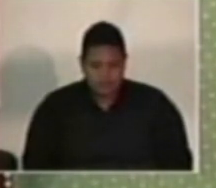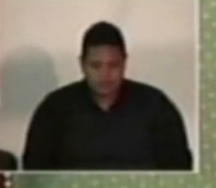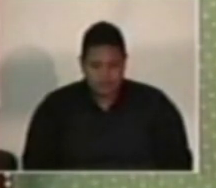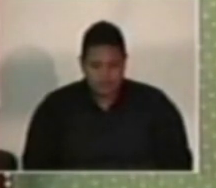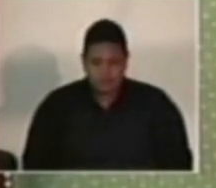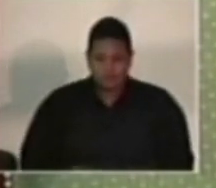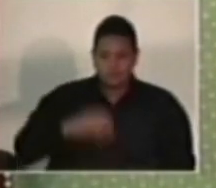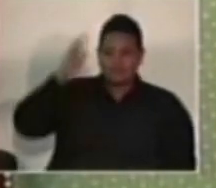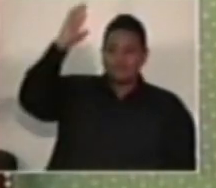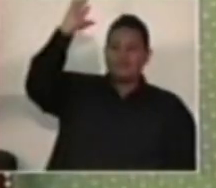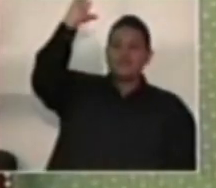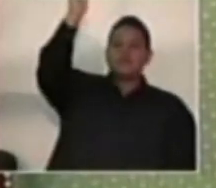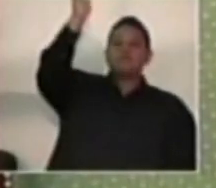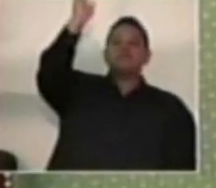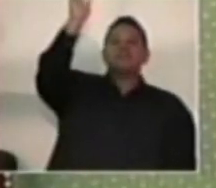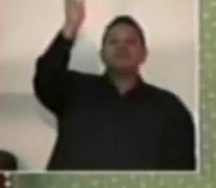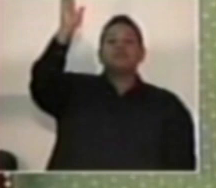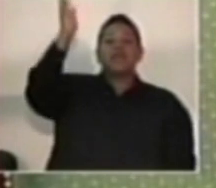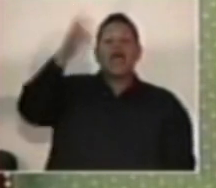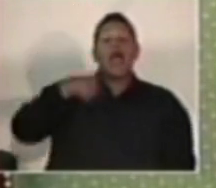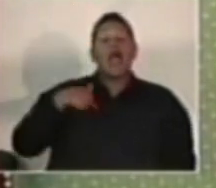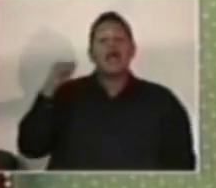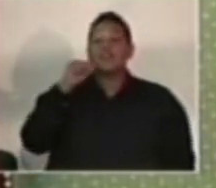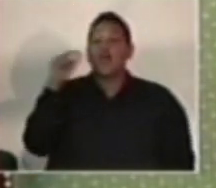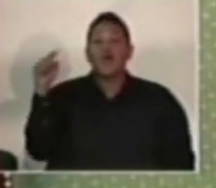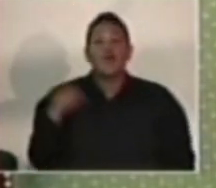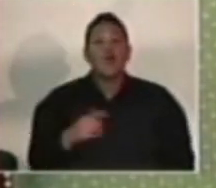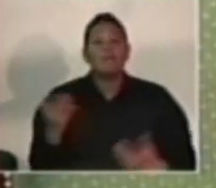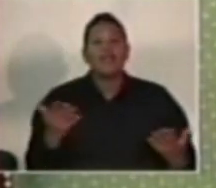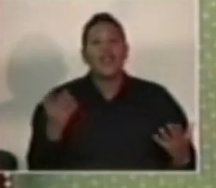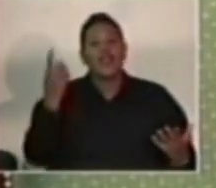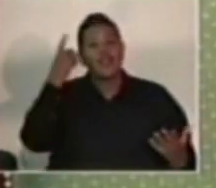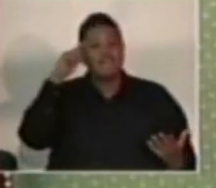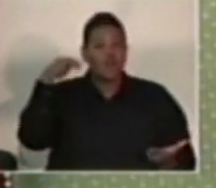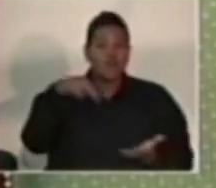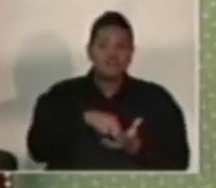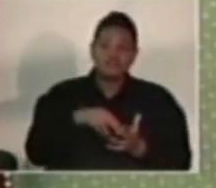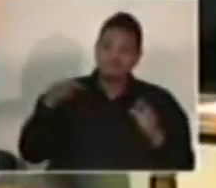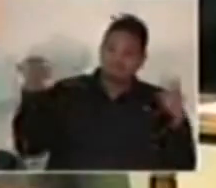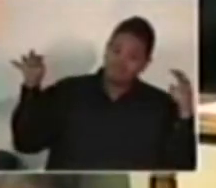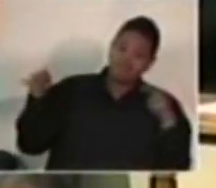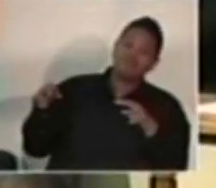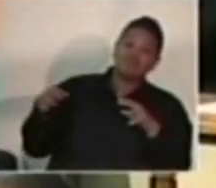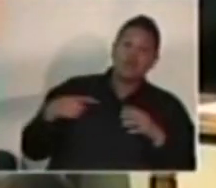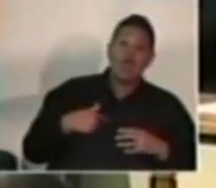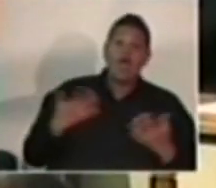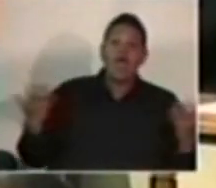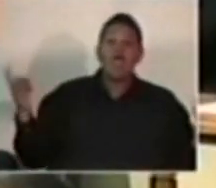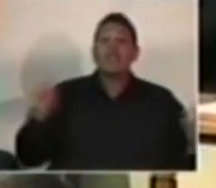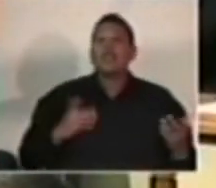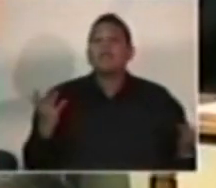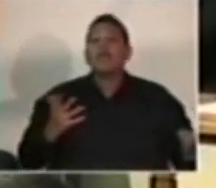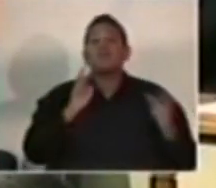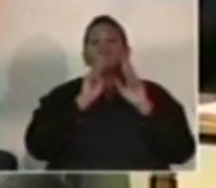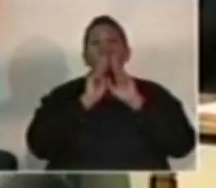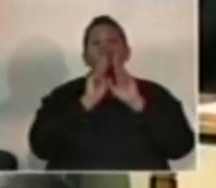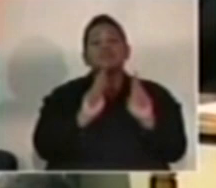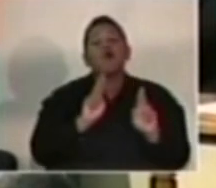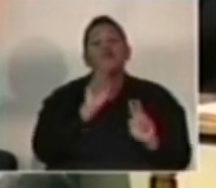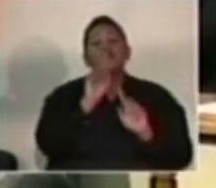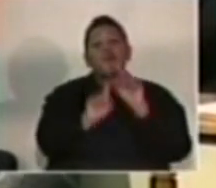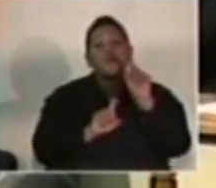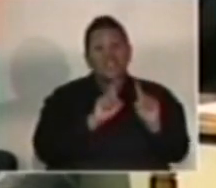I did not come here for any grandstanding. I came to respond to the